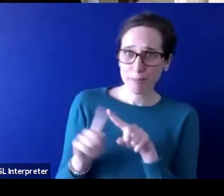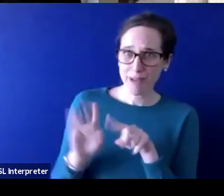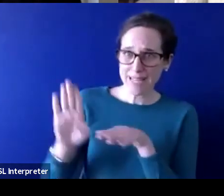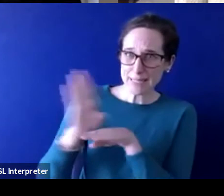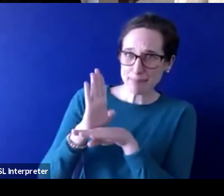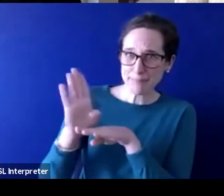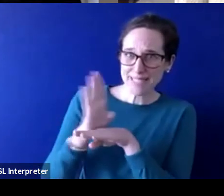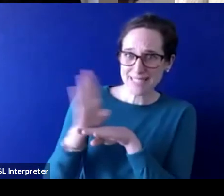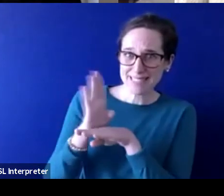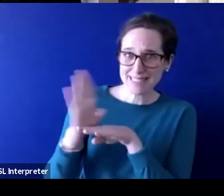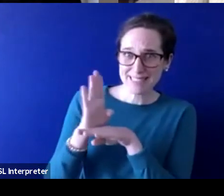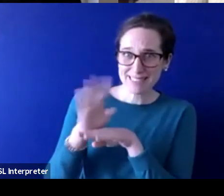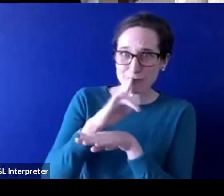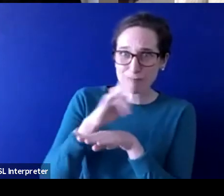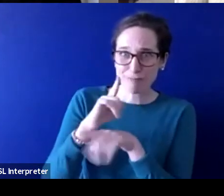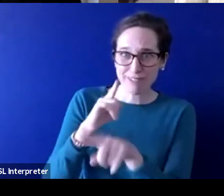with those guys.